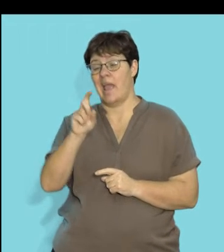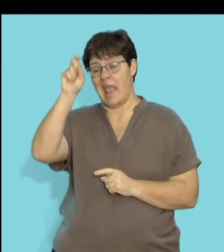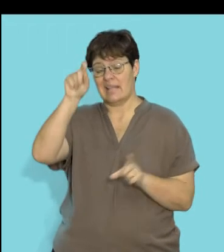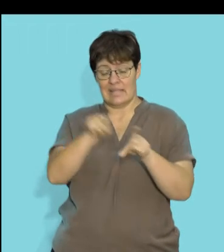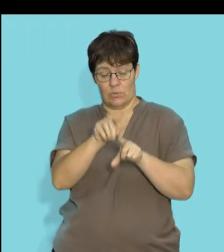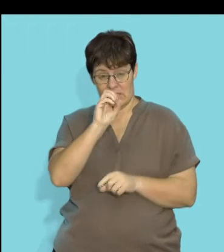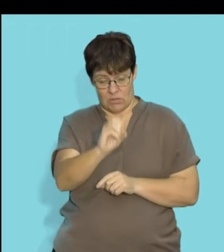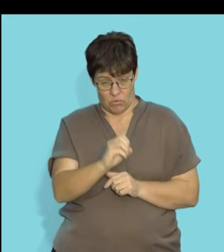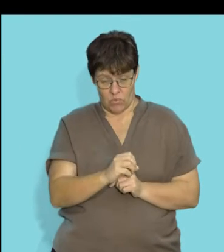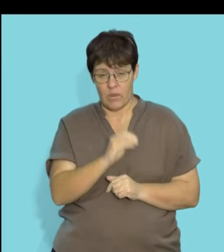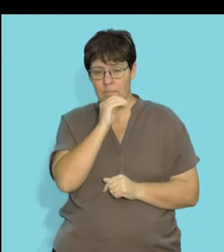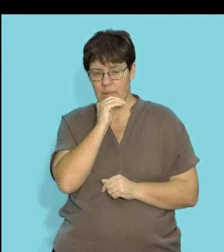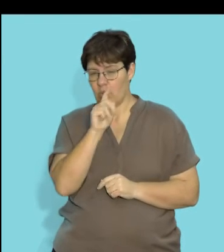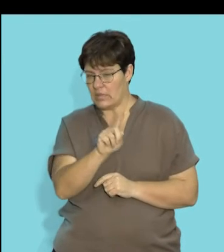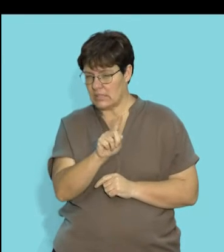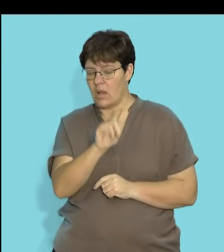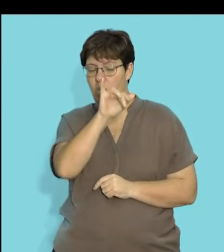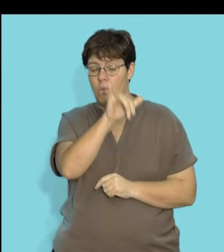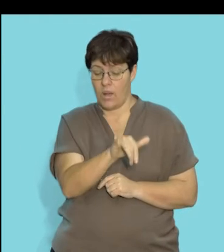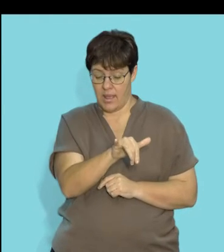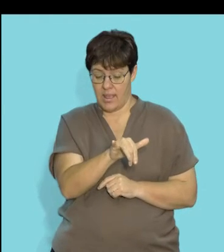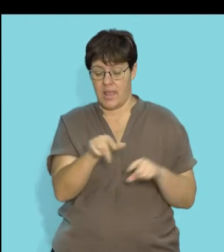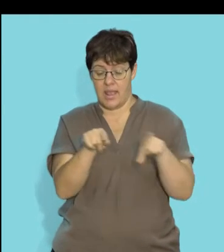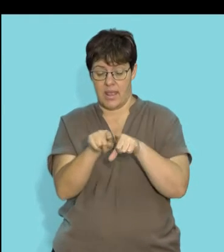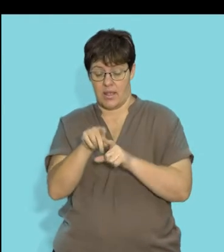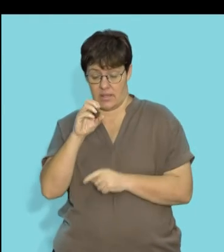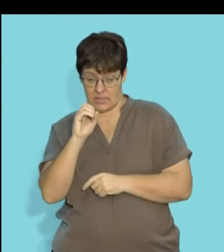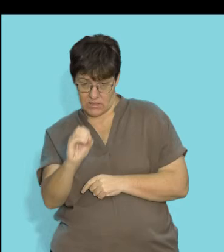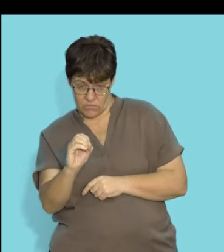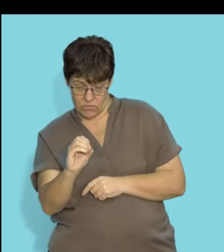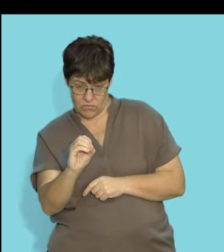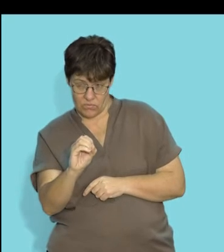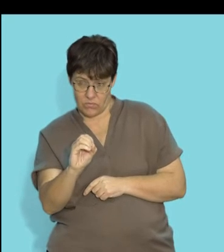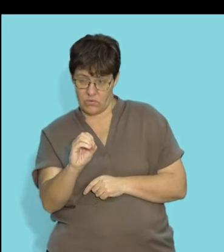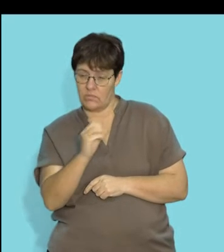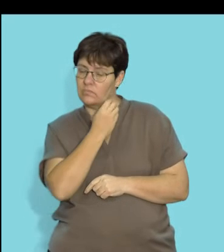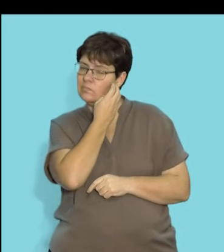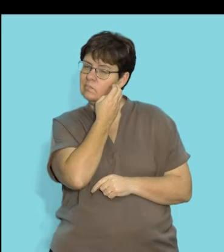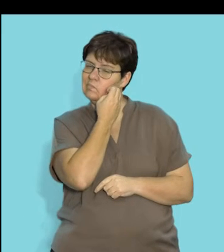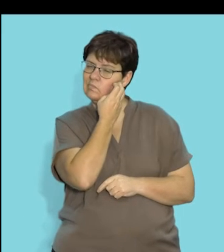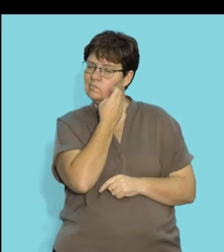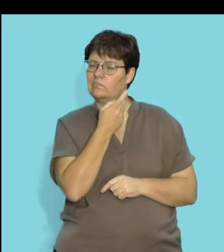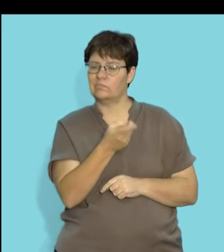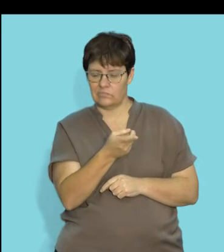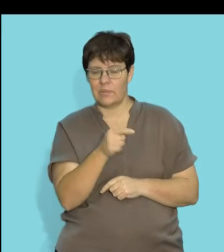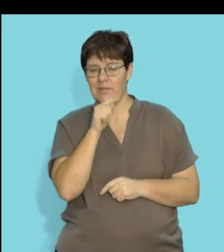the conclusion will be y equal to 0 is